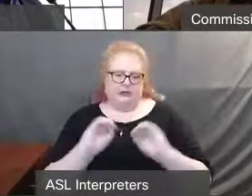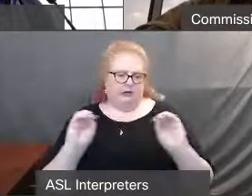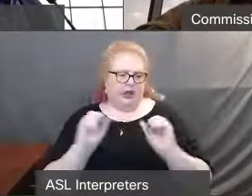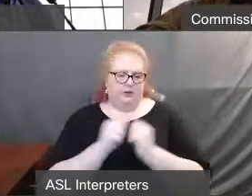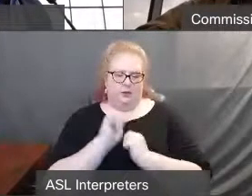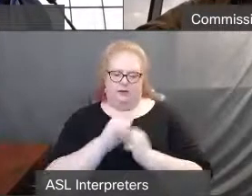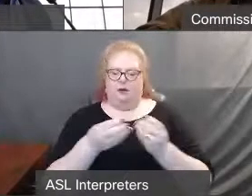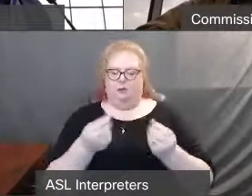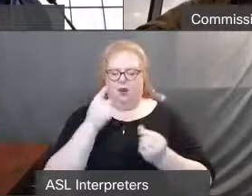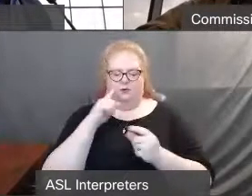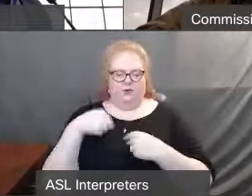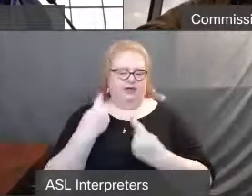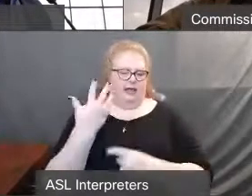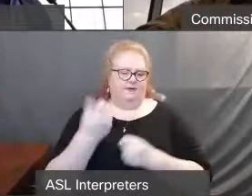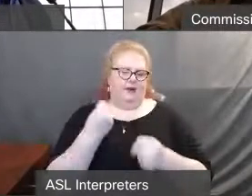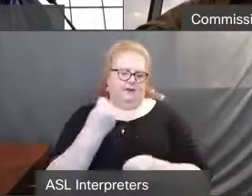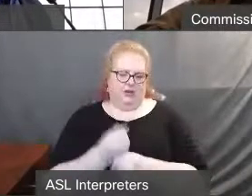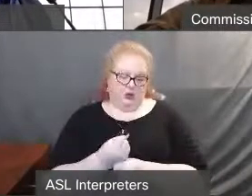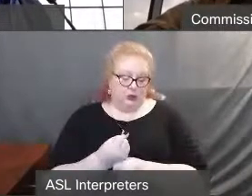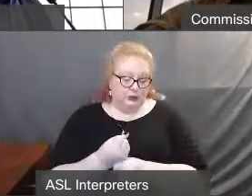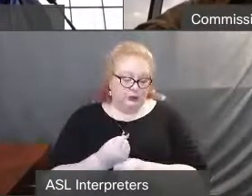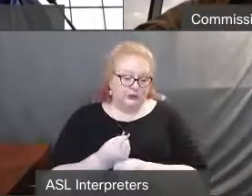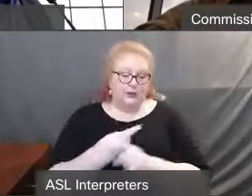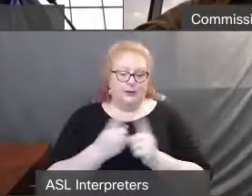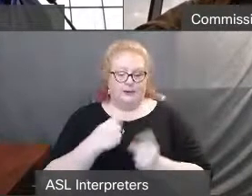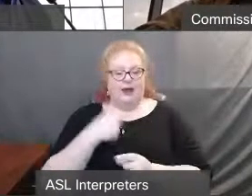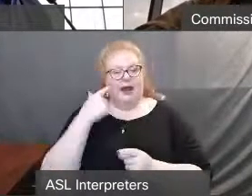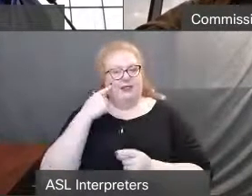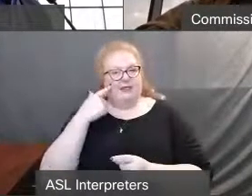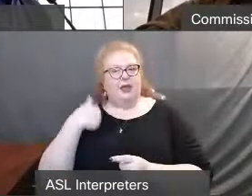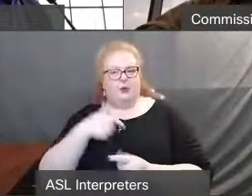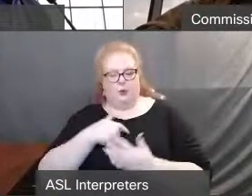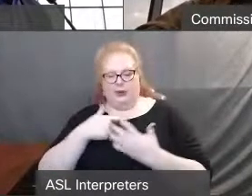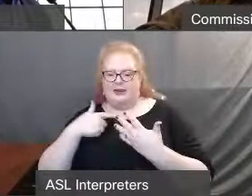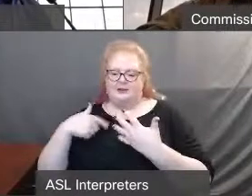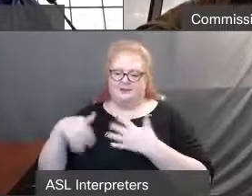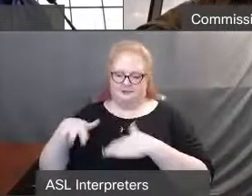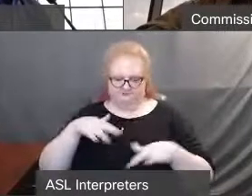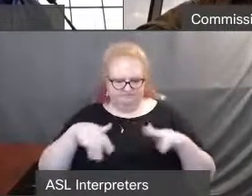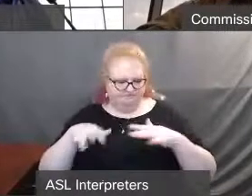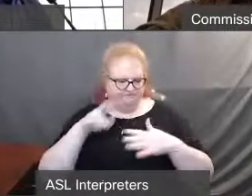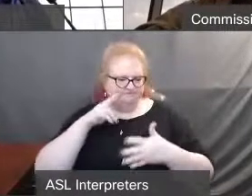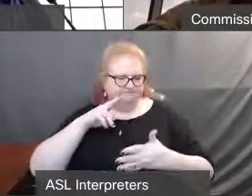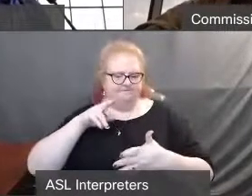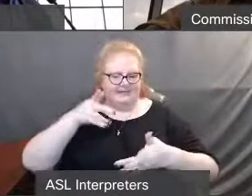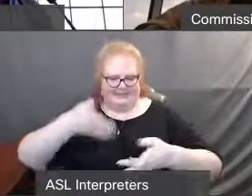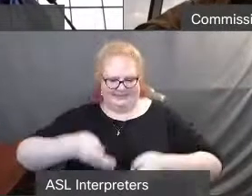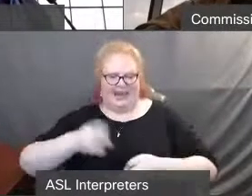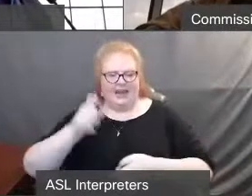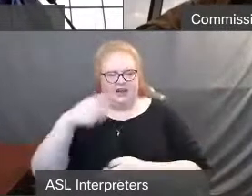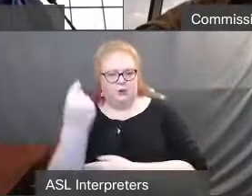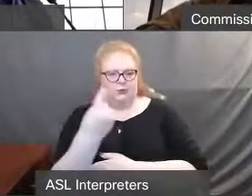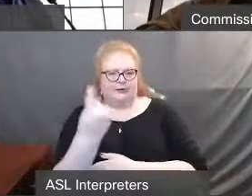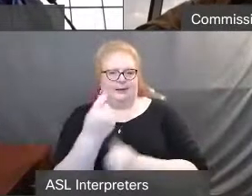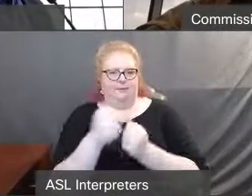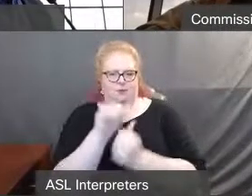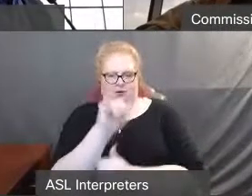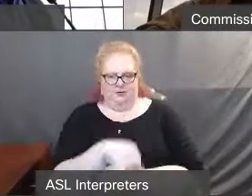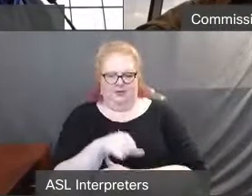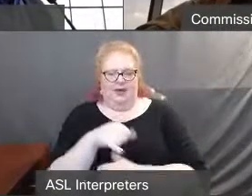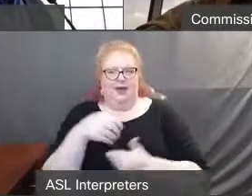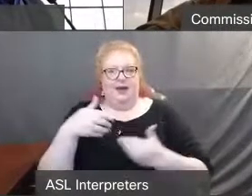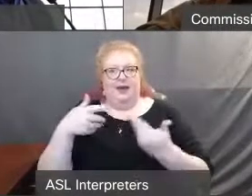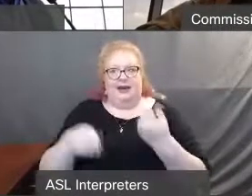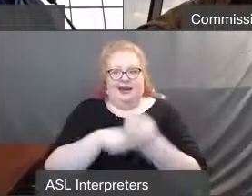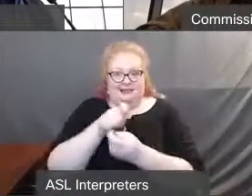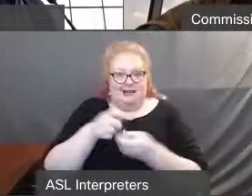5 years. But I think we've determined it's time that we need to do something with it. We don't know exactly what yet,